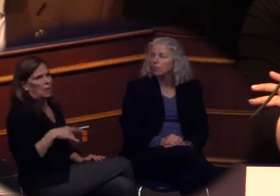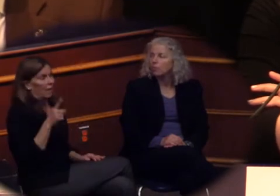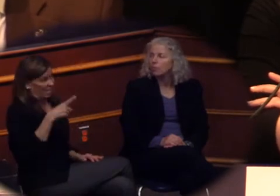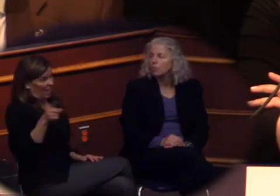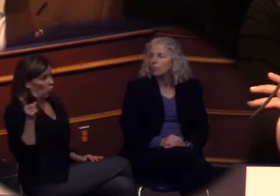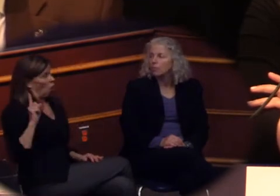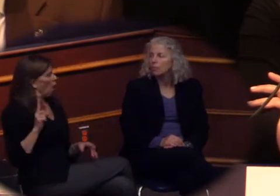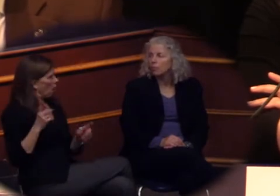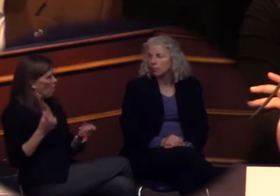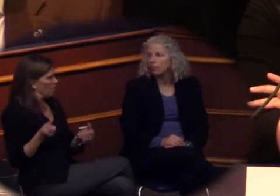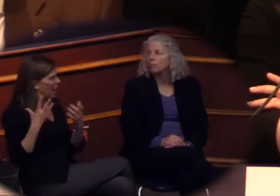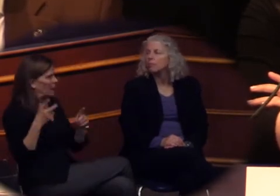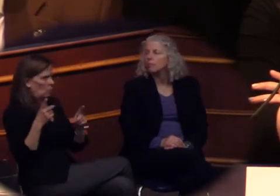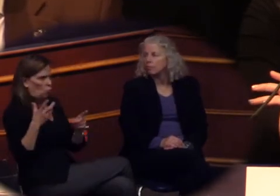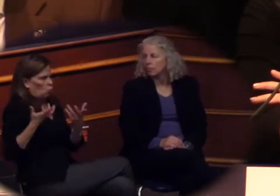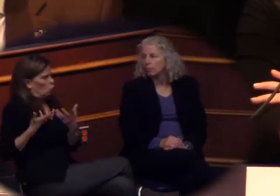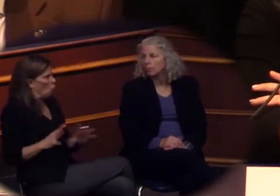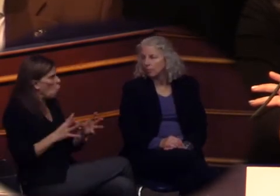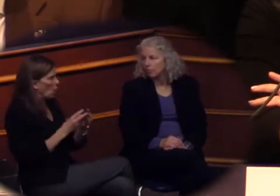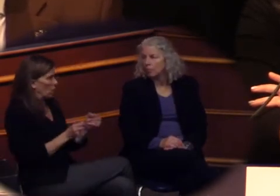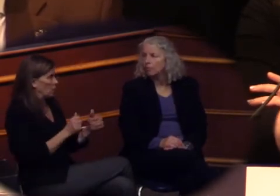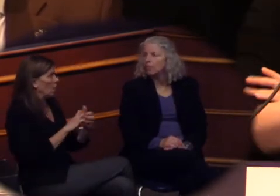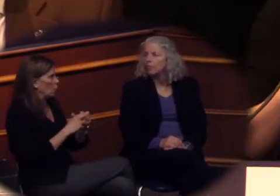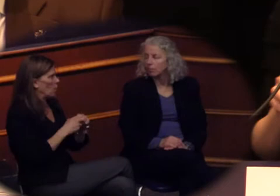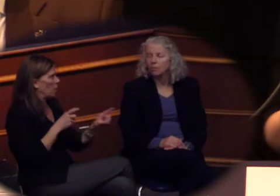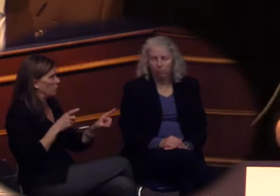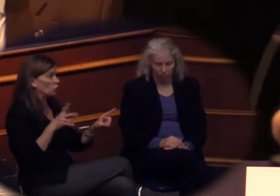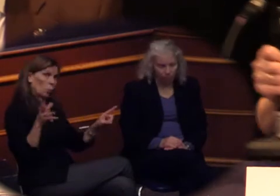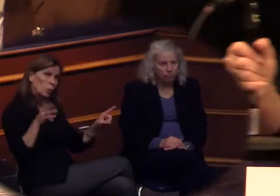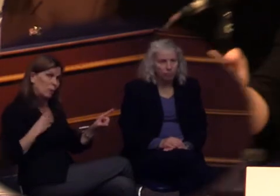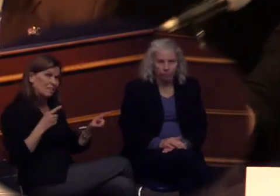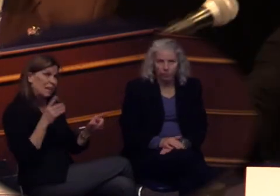want the problem solved. So, that's my question for all of you.